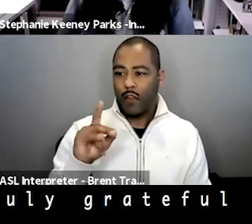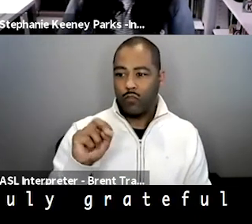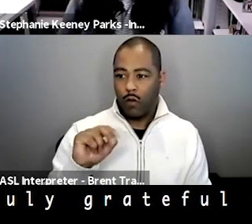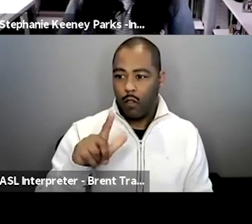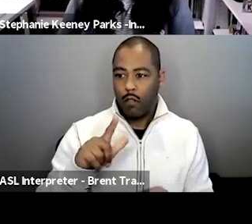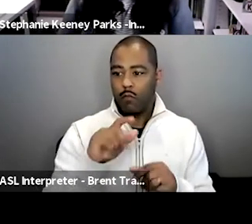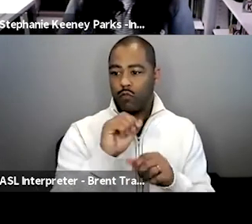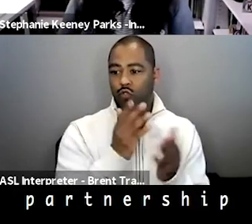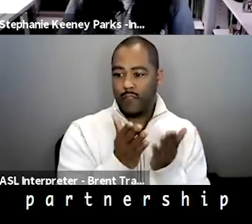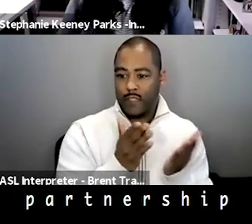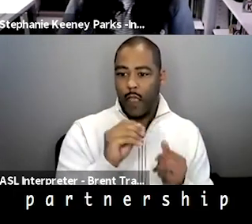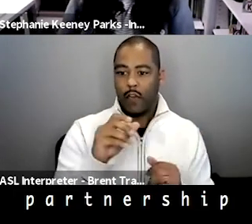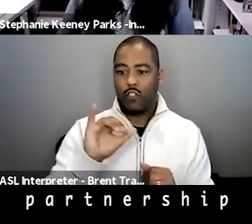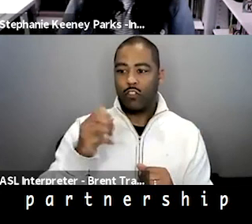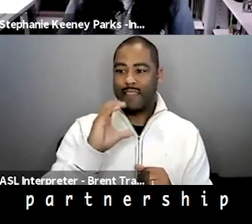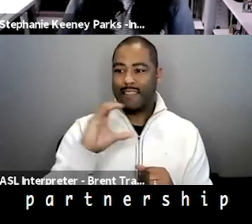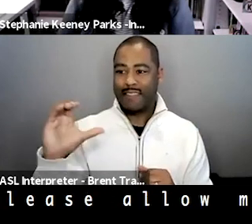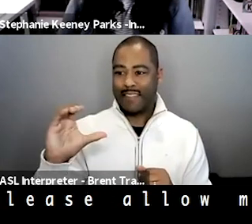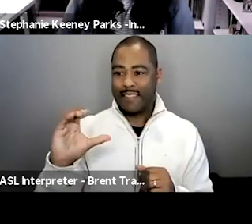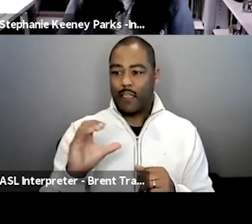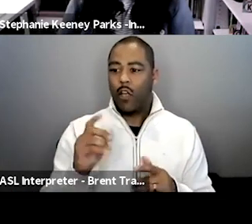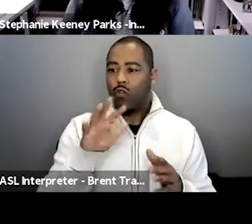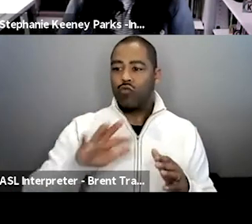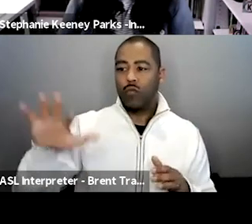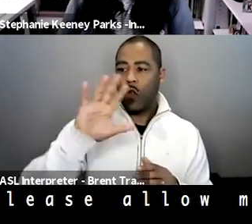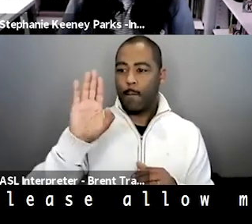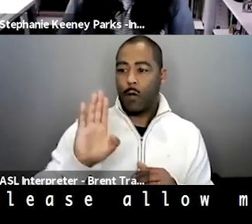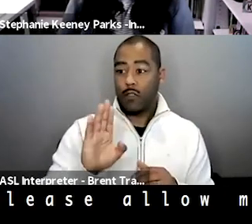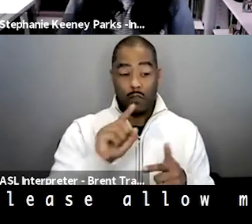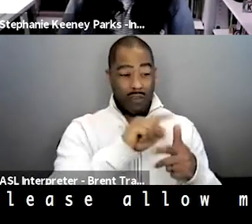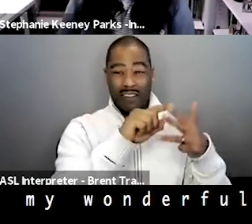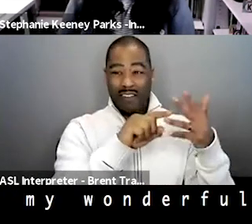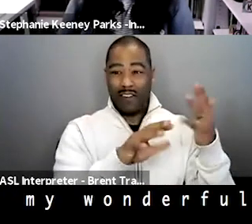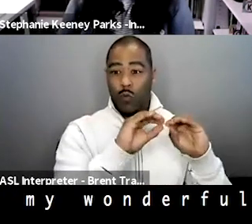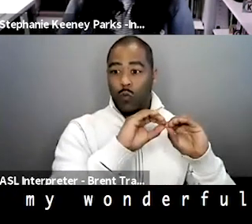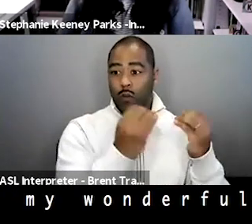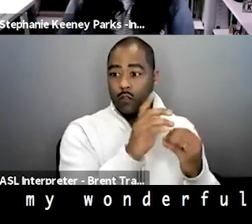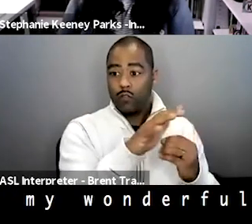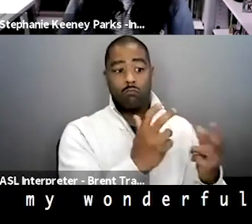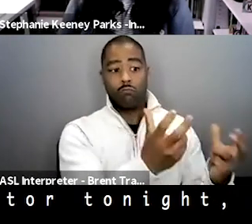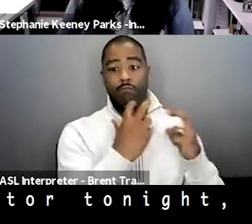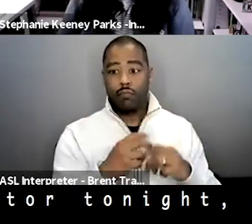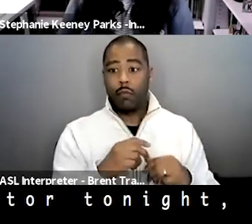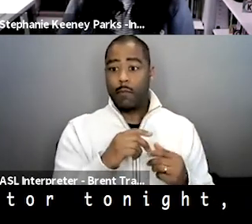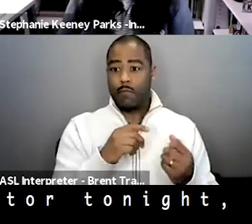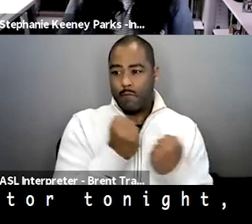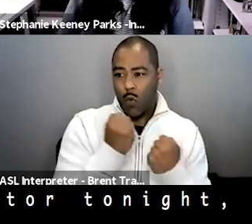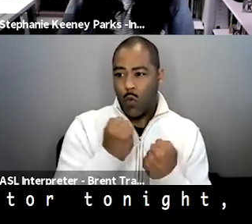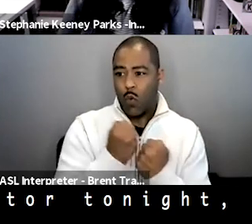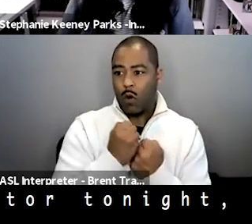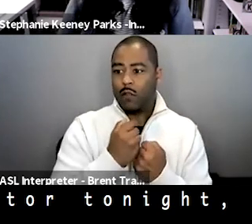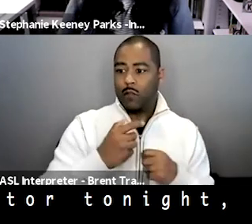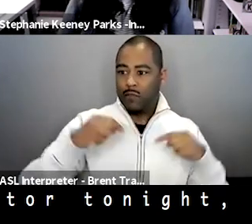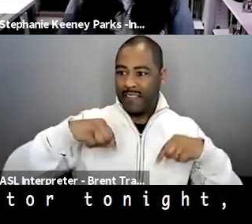Greater Boston. We are truly grateful for your continued partnership and support. And now, please allow me